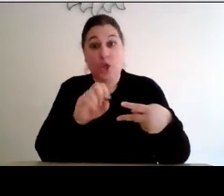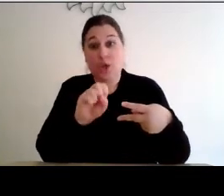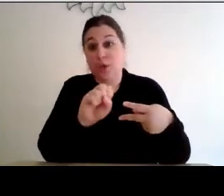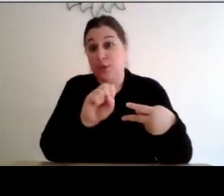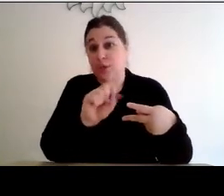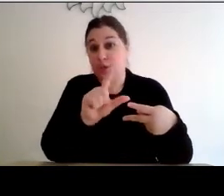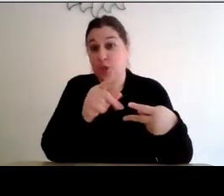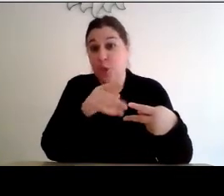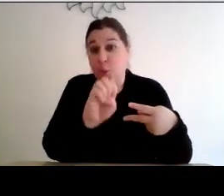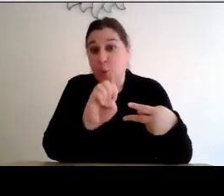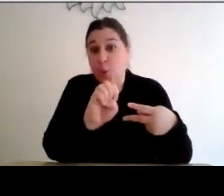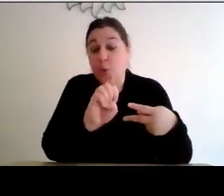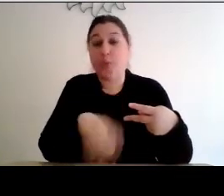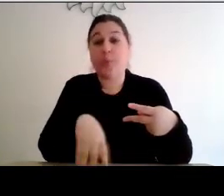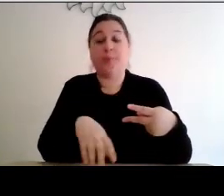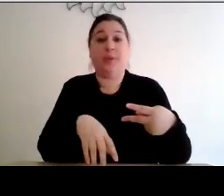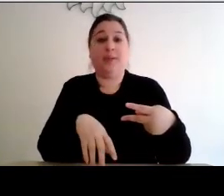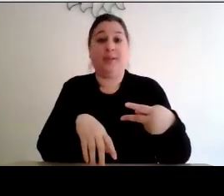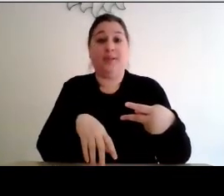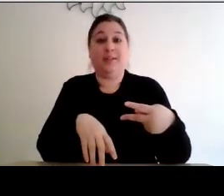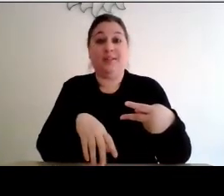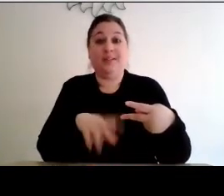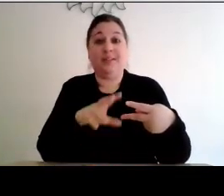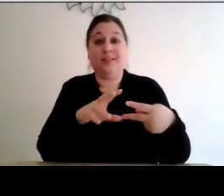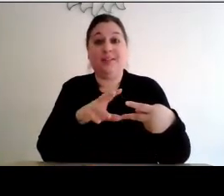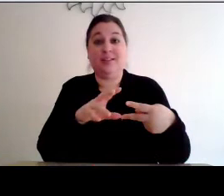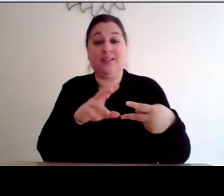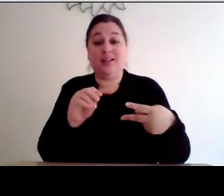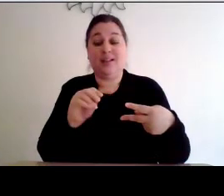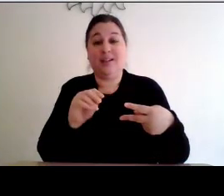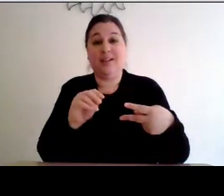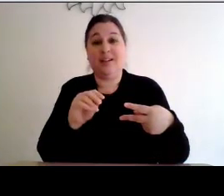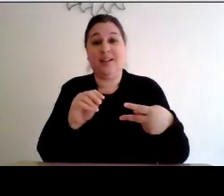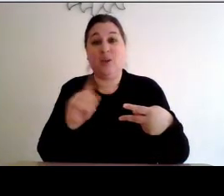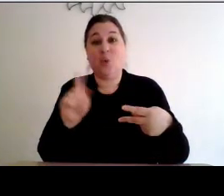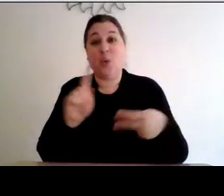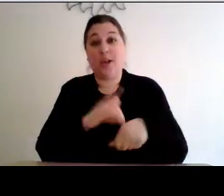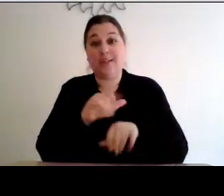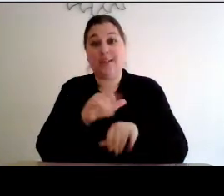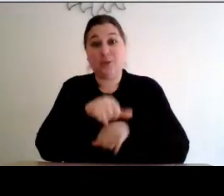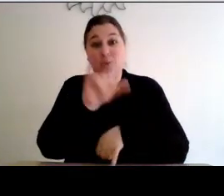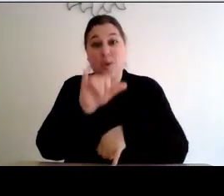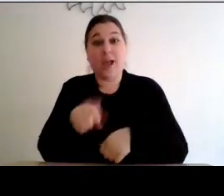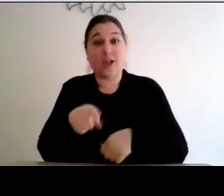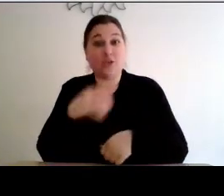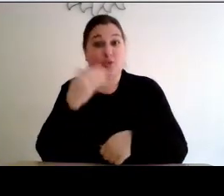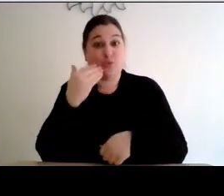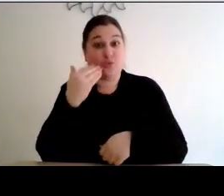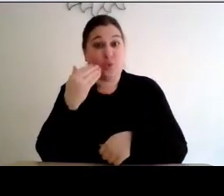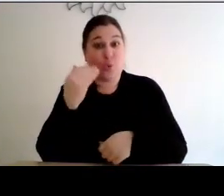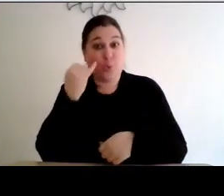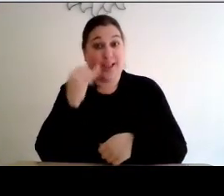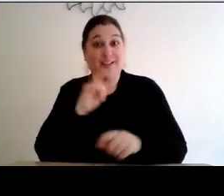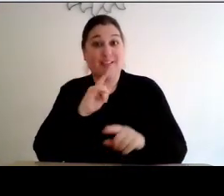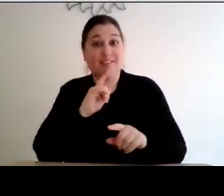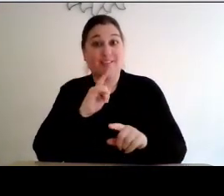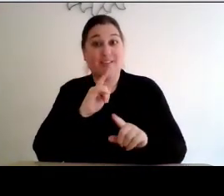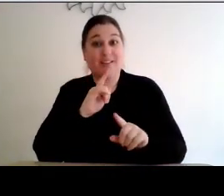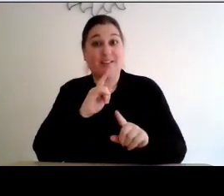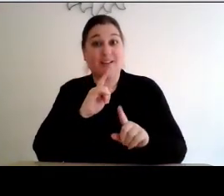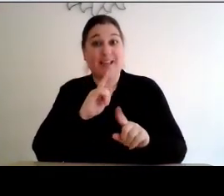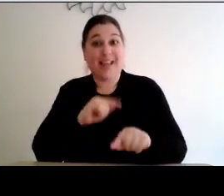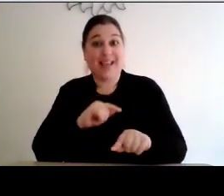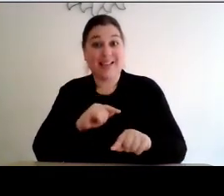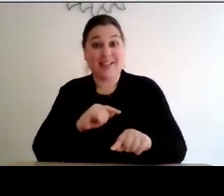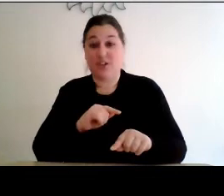has? If it has infinite, if it has one, or if it has 0 solutions? That's what this lesson is